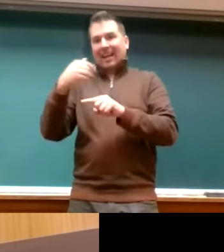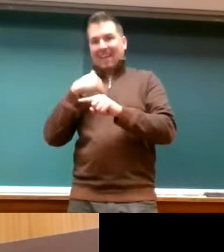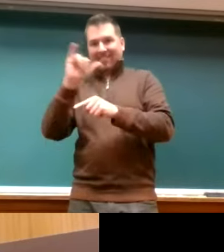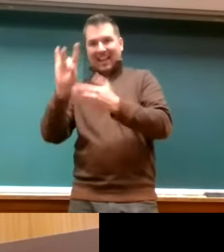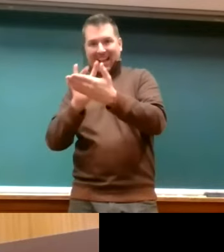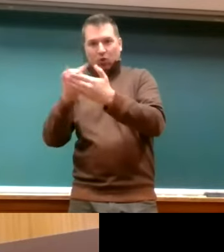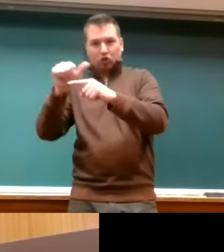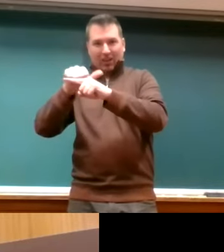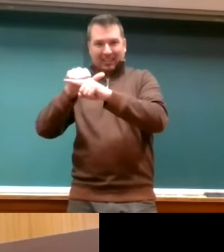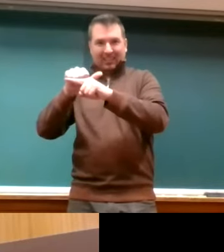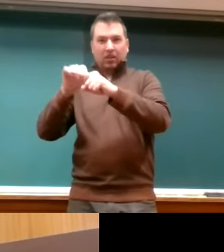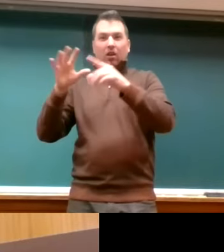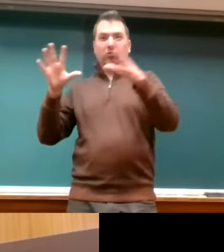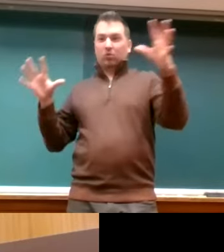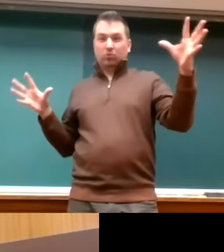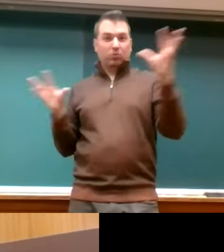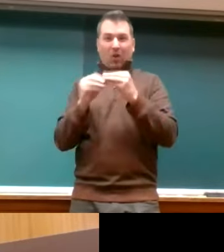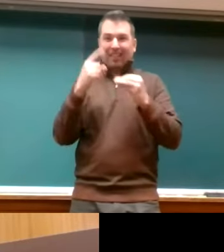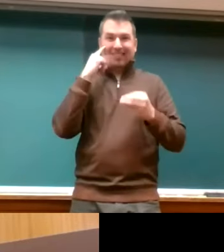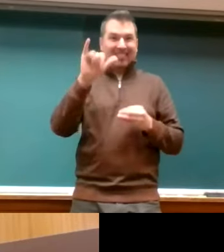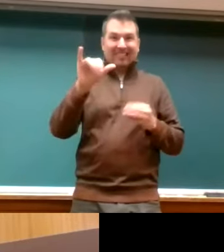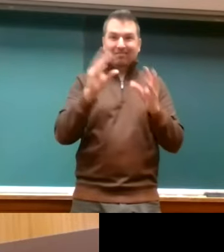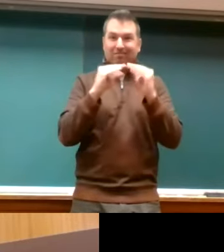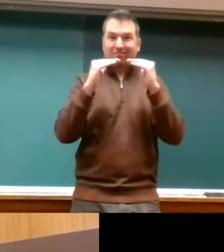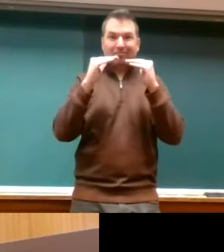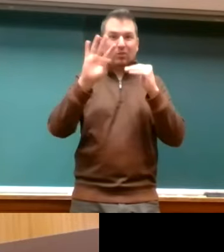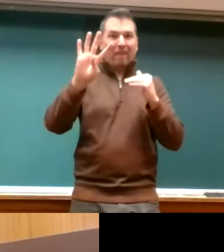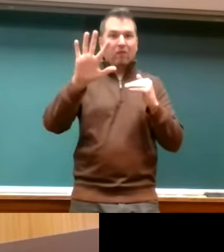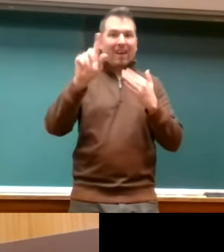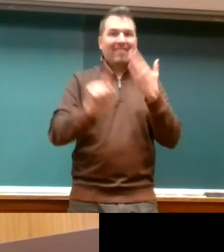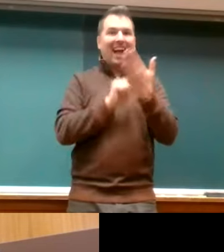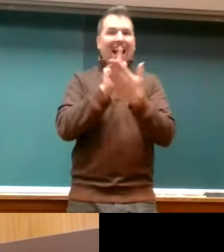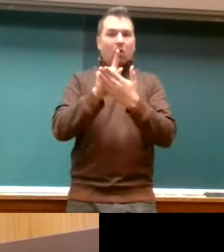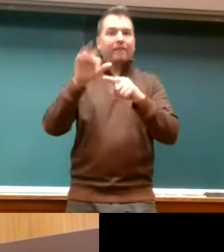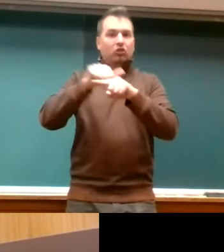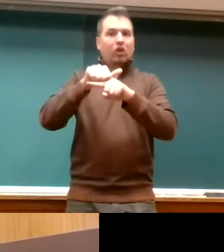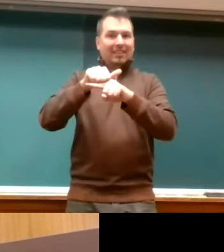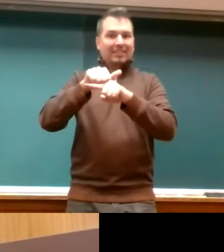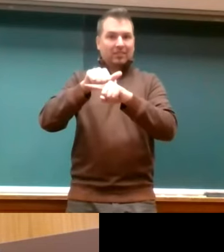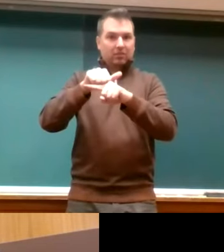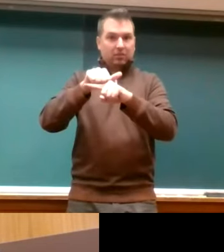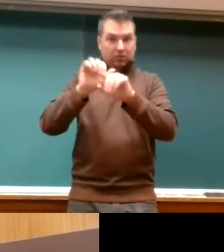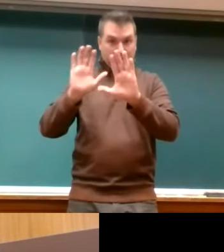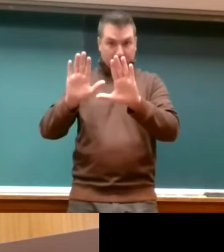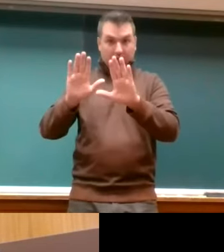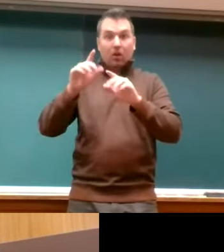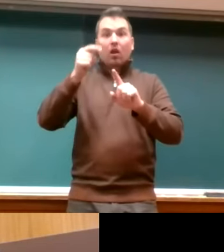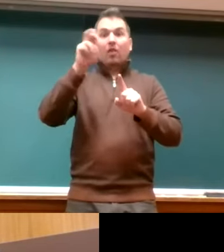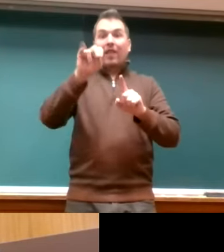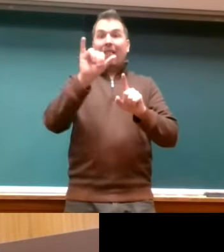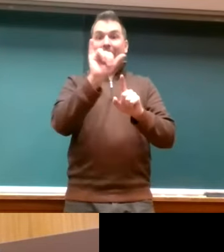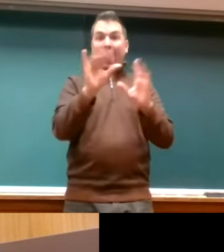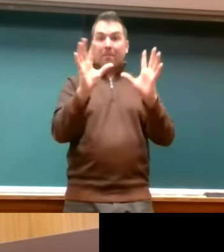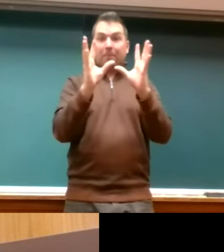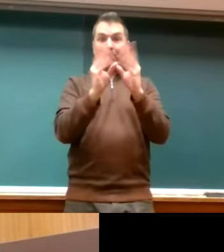So that's 45 hours of training. But then within each meeting, we have fidelity assessments.